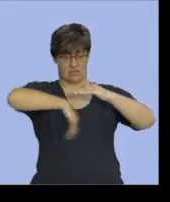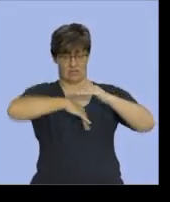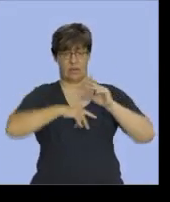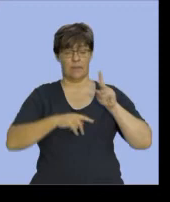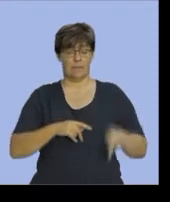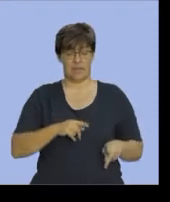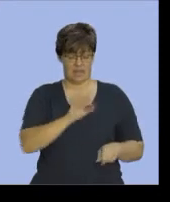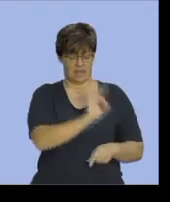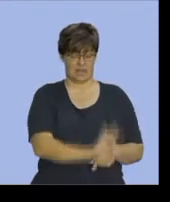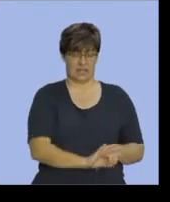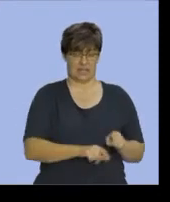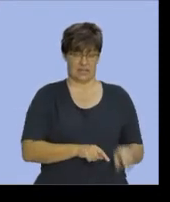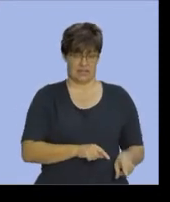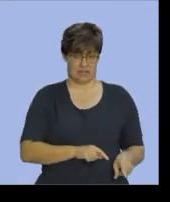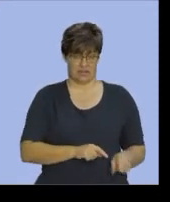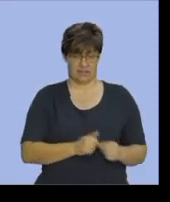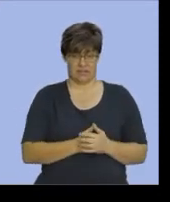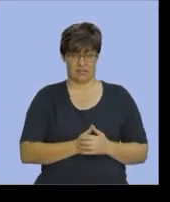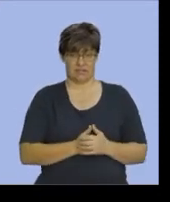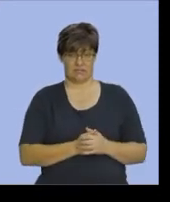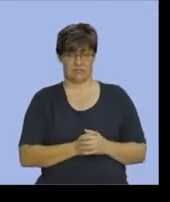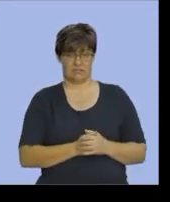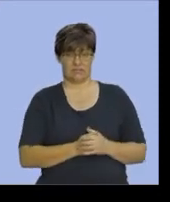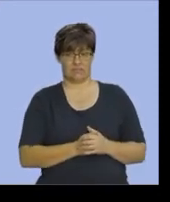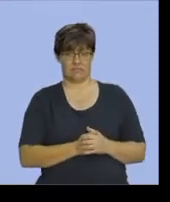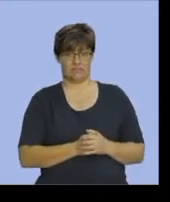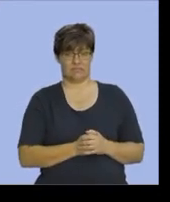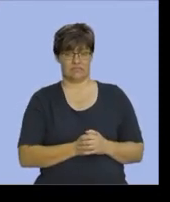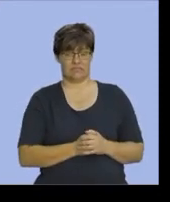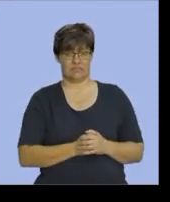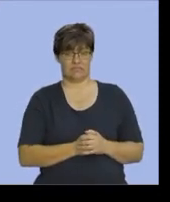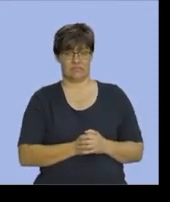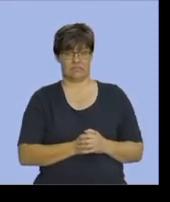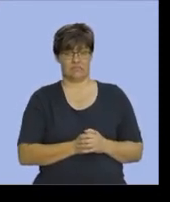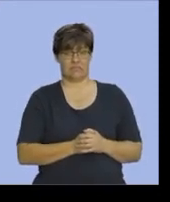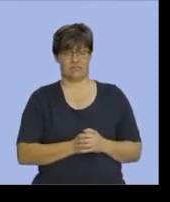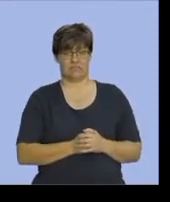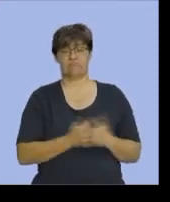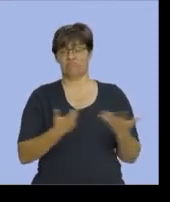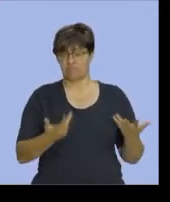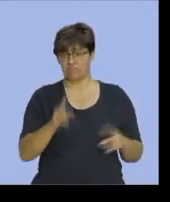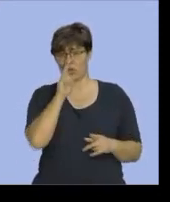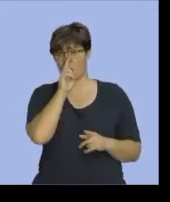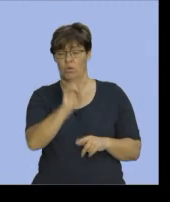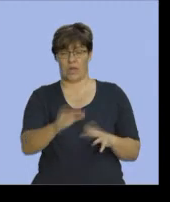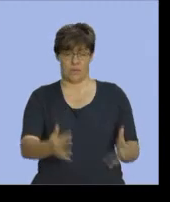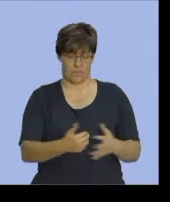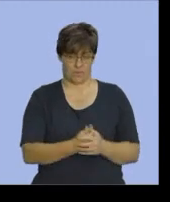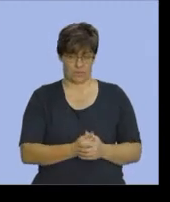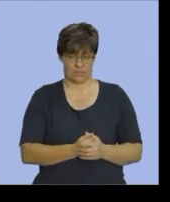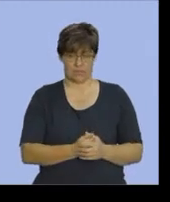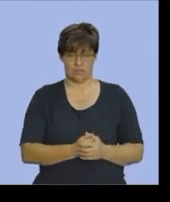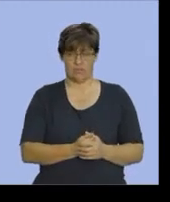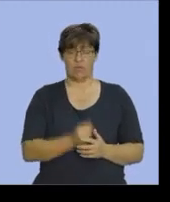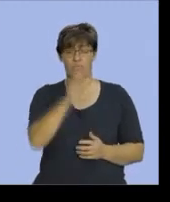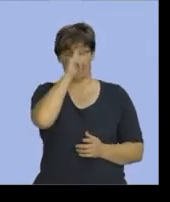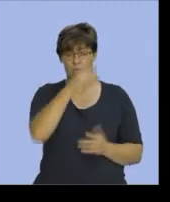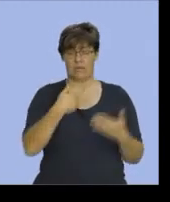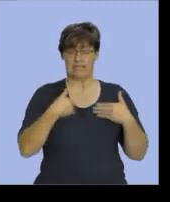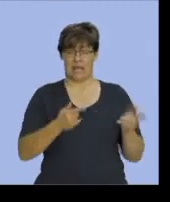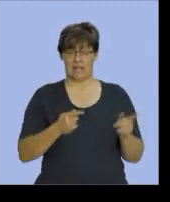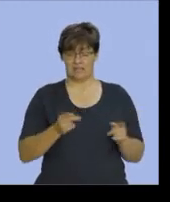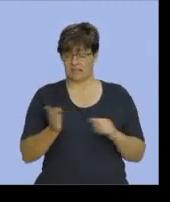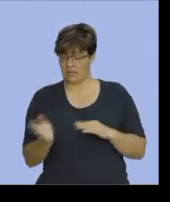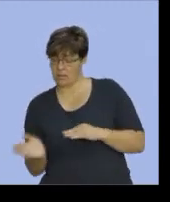P will be placed in quadrant number 3. In quadrant number 3, this is how it will look like. Remember,